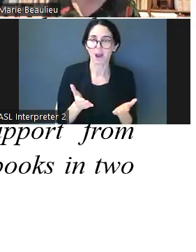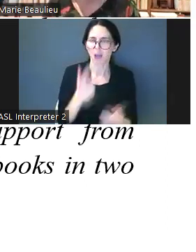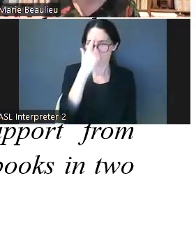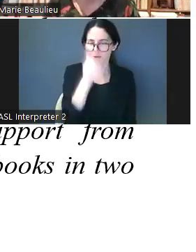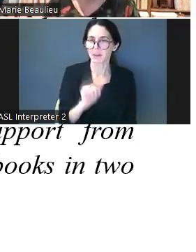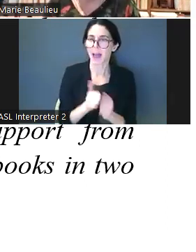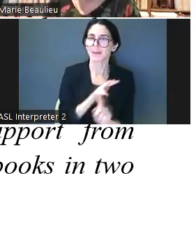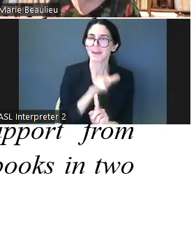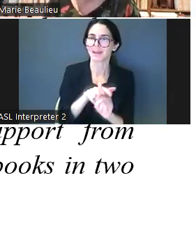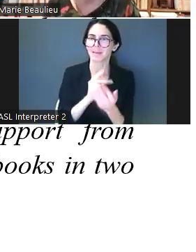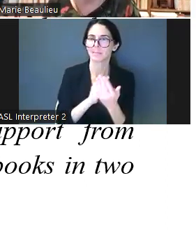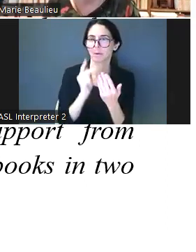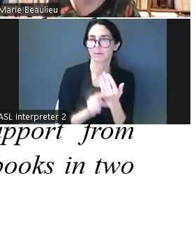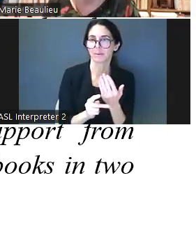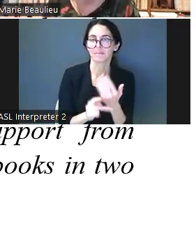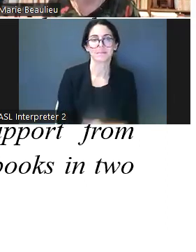it.